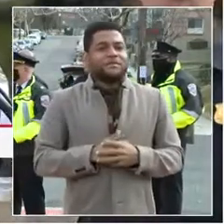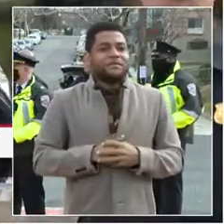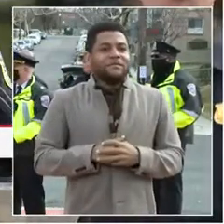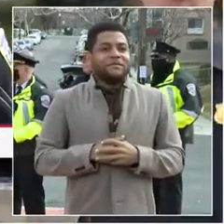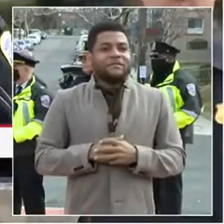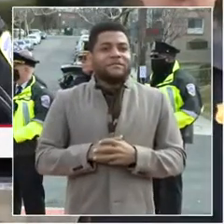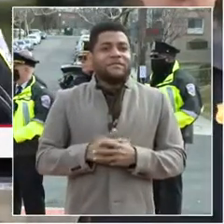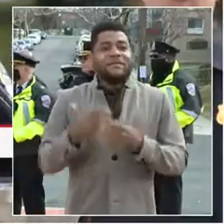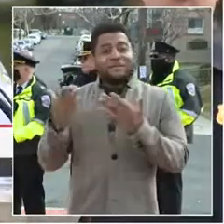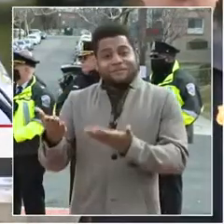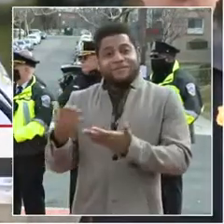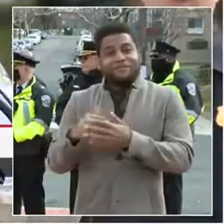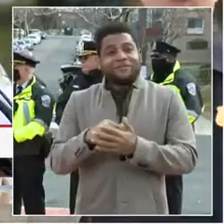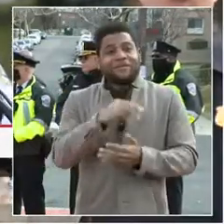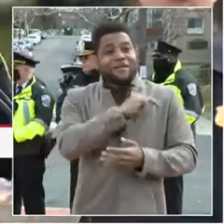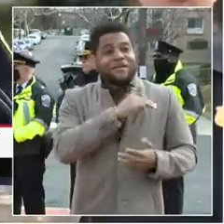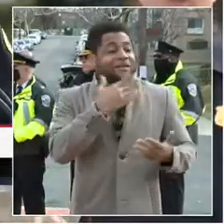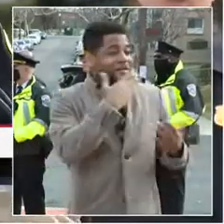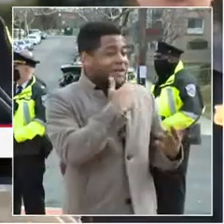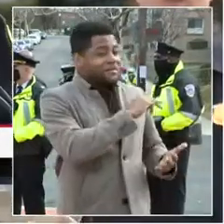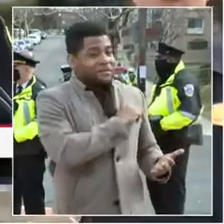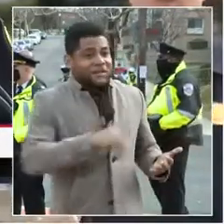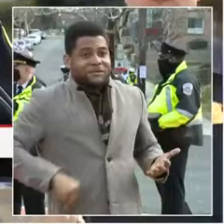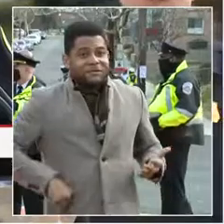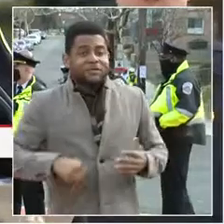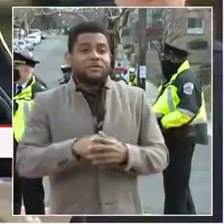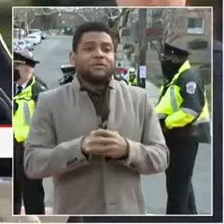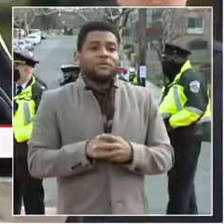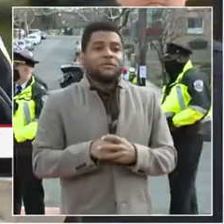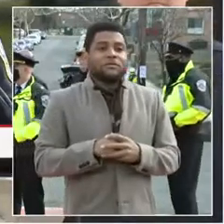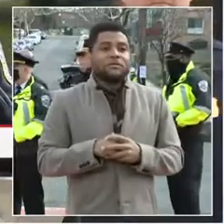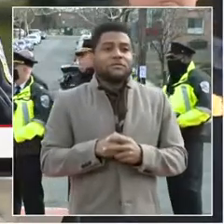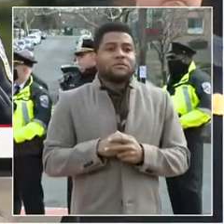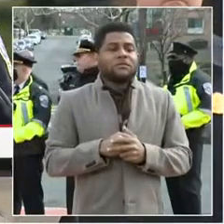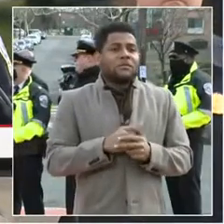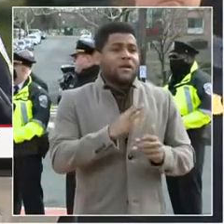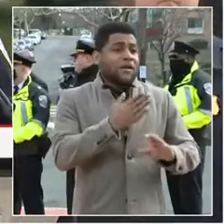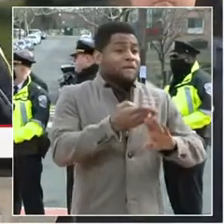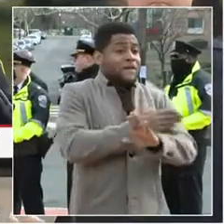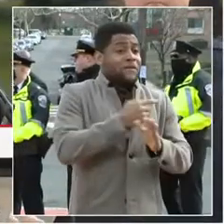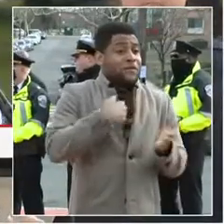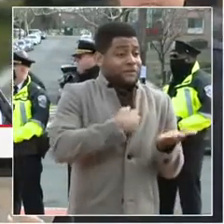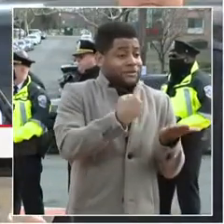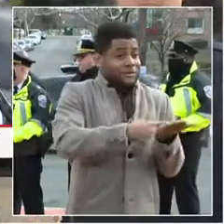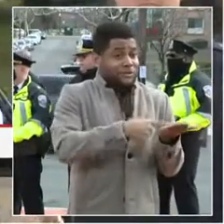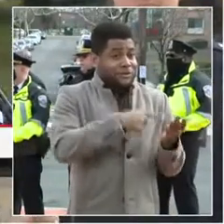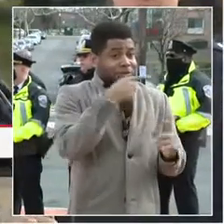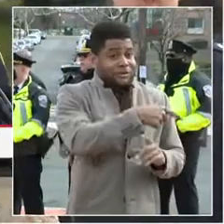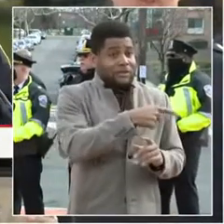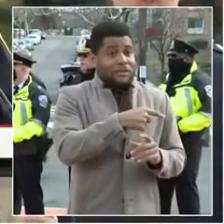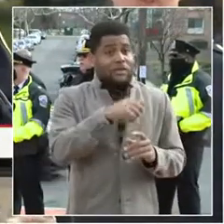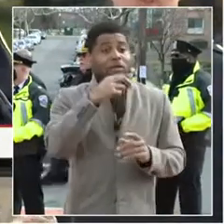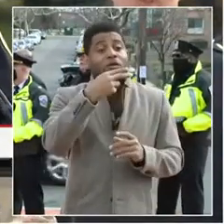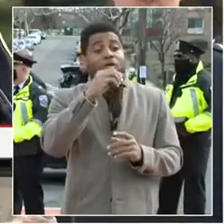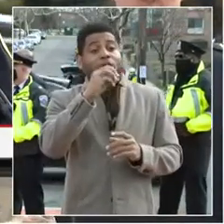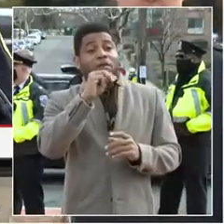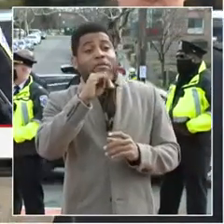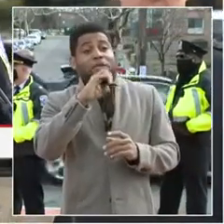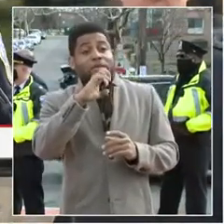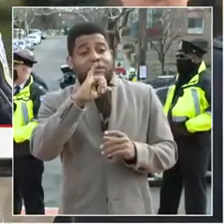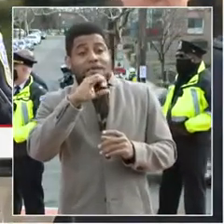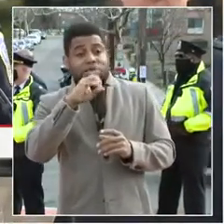Thank you, Madam Mayor. Before I get into the discussion about the Homicide Reduction Partnership, you may